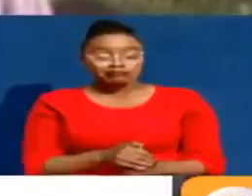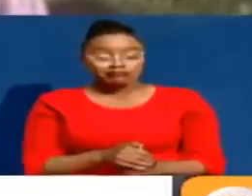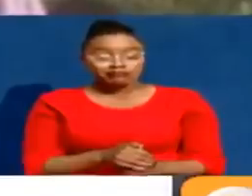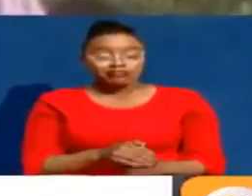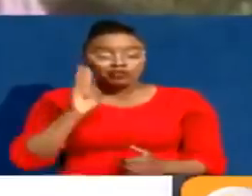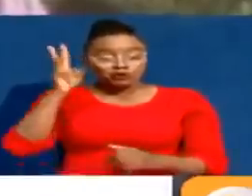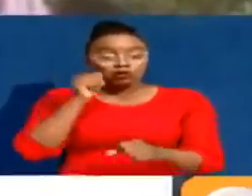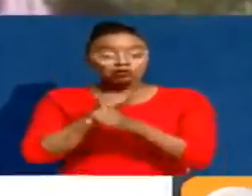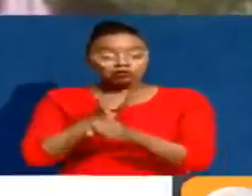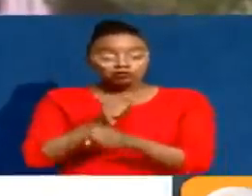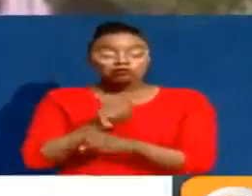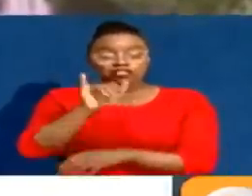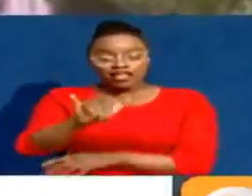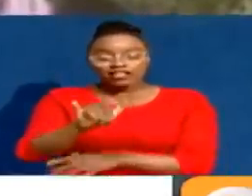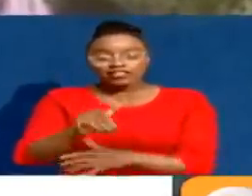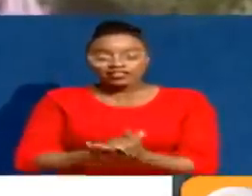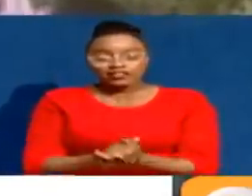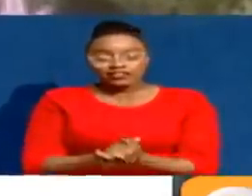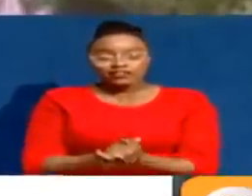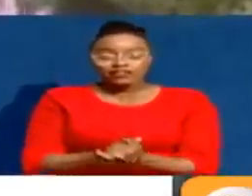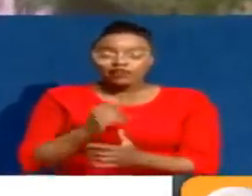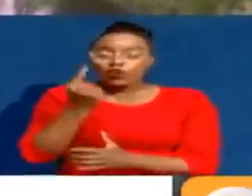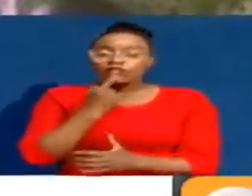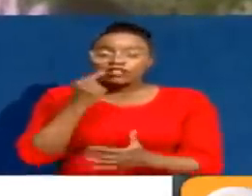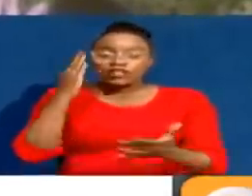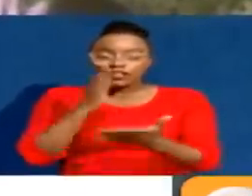And they will do it. It's a matter of few weeks.